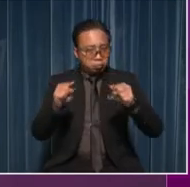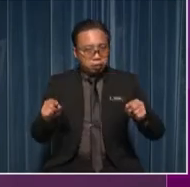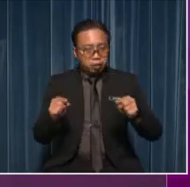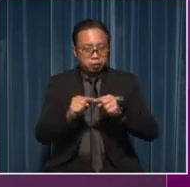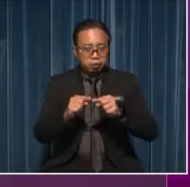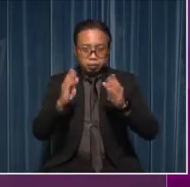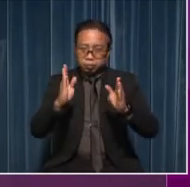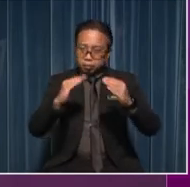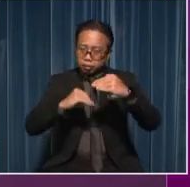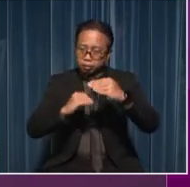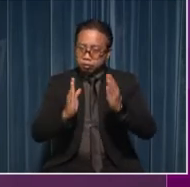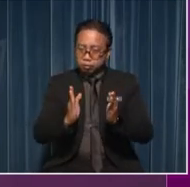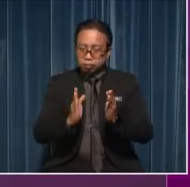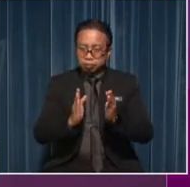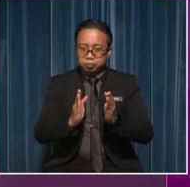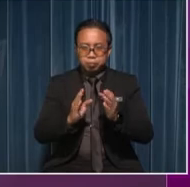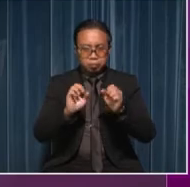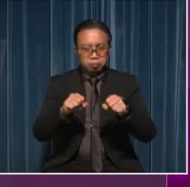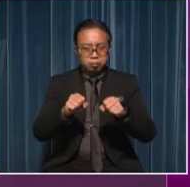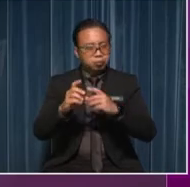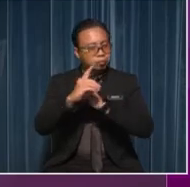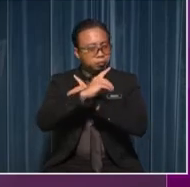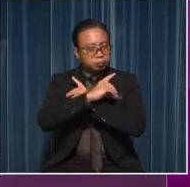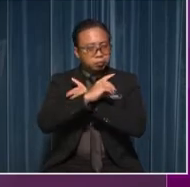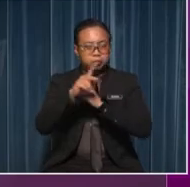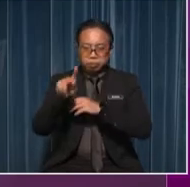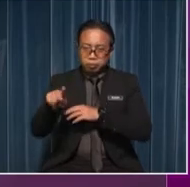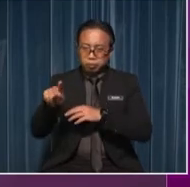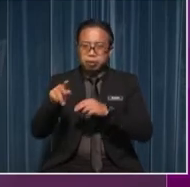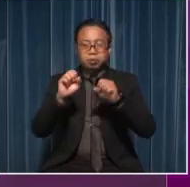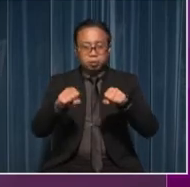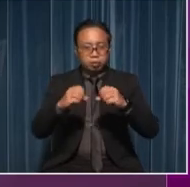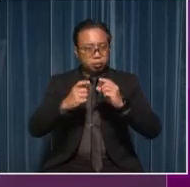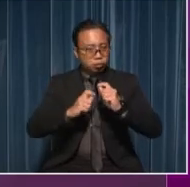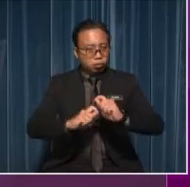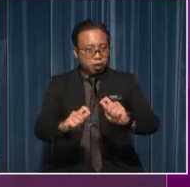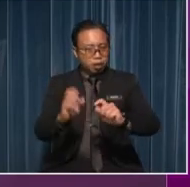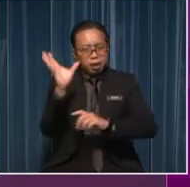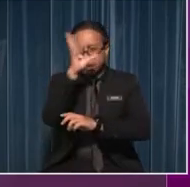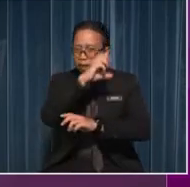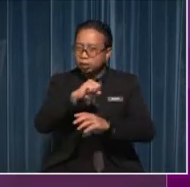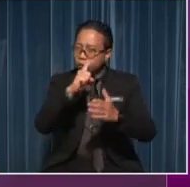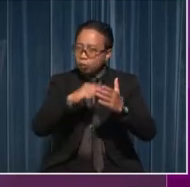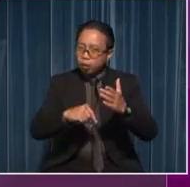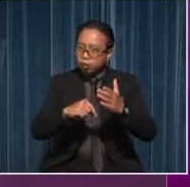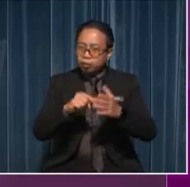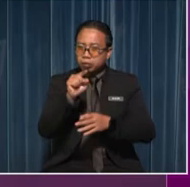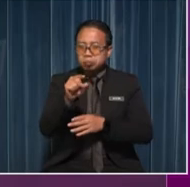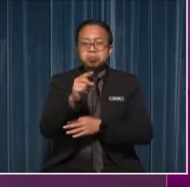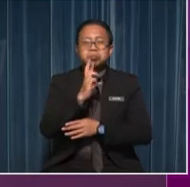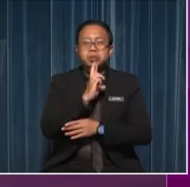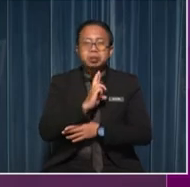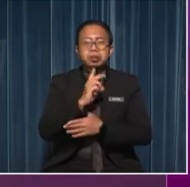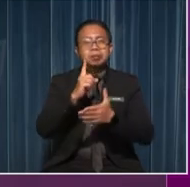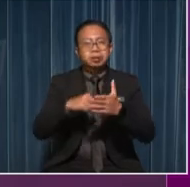prism. Dear peoples, now, can you try to guess what this red dot is?